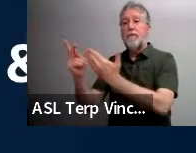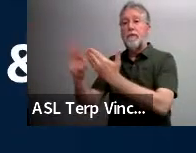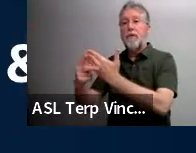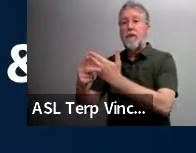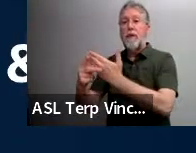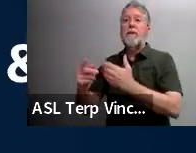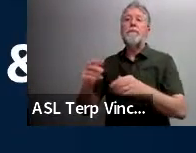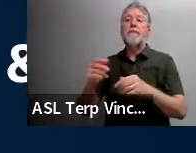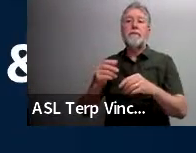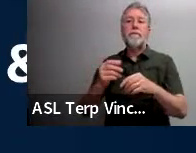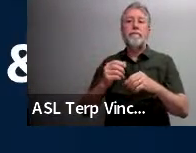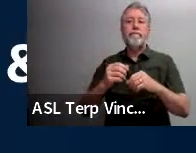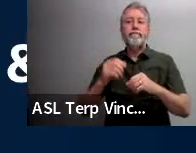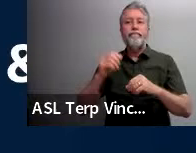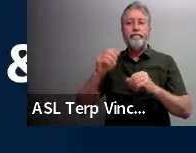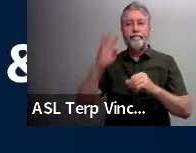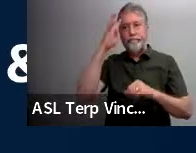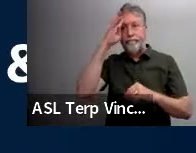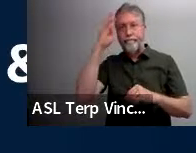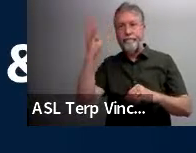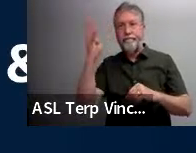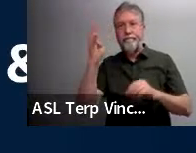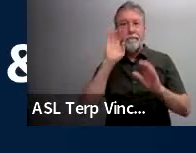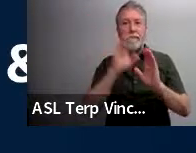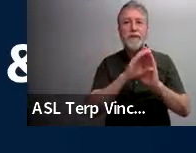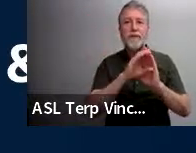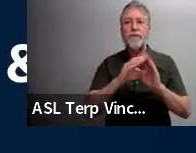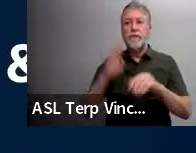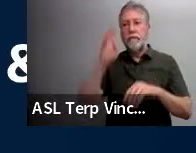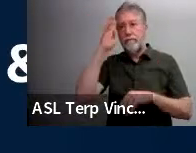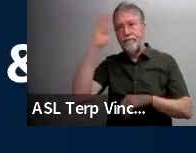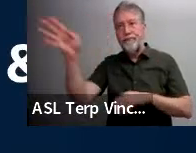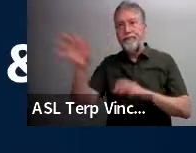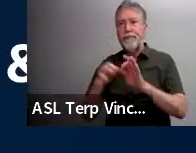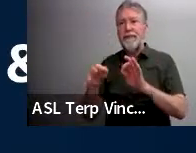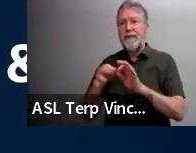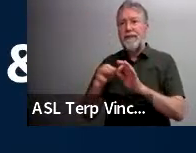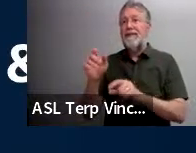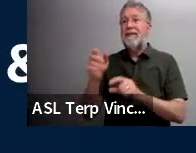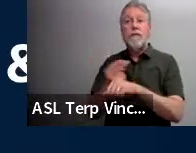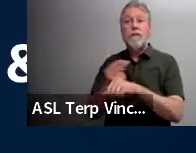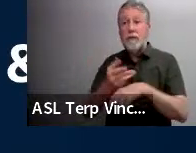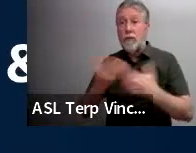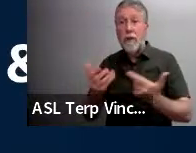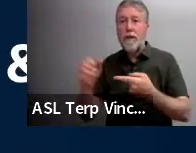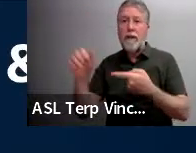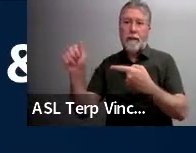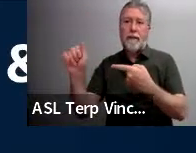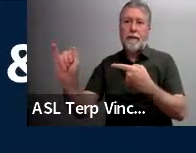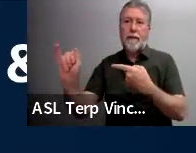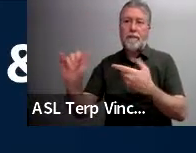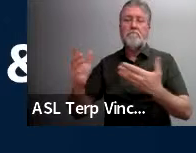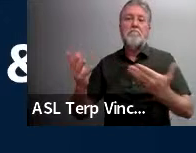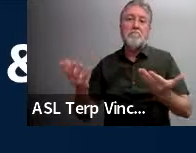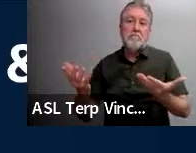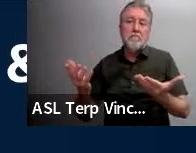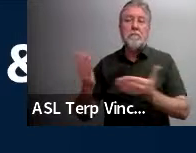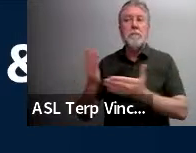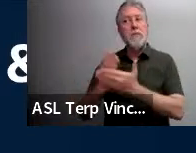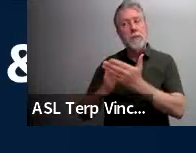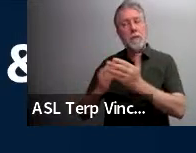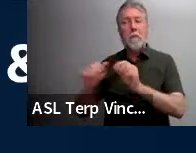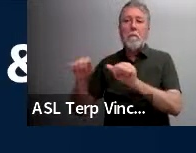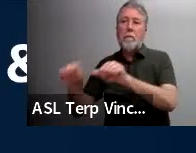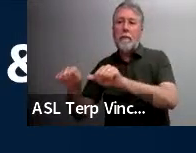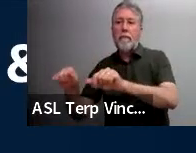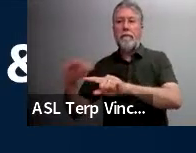services that use generative AI to do that. And so there are potential benefits and reasons